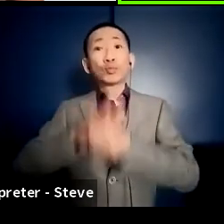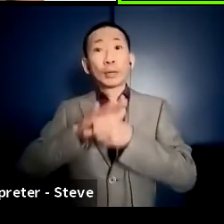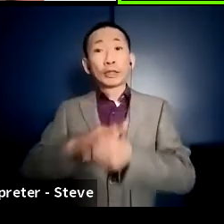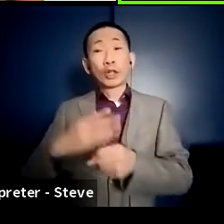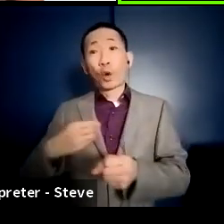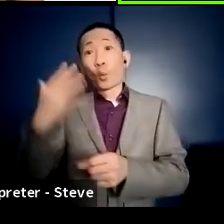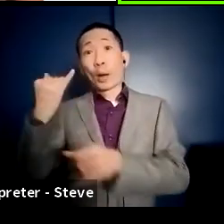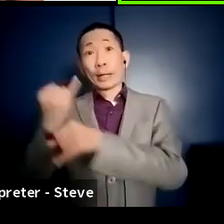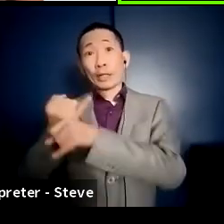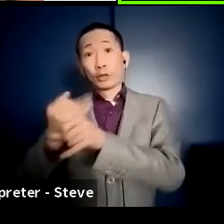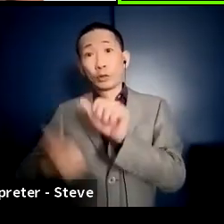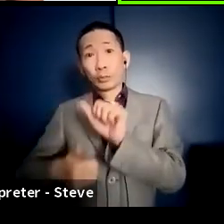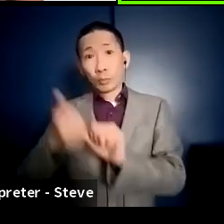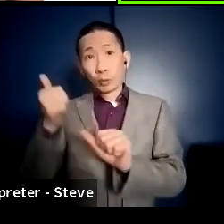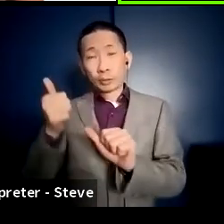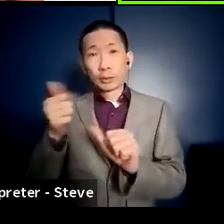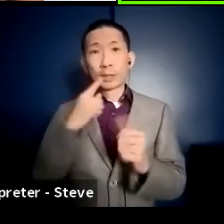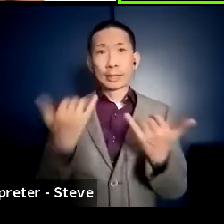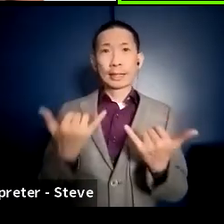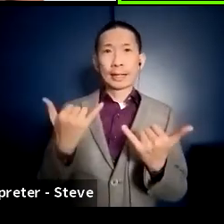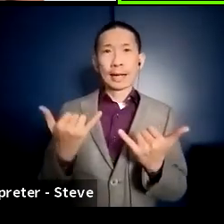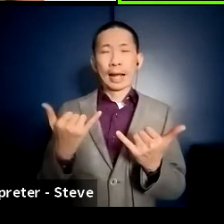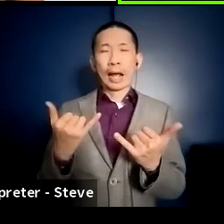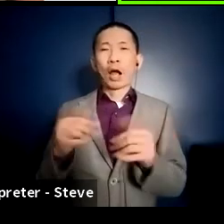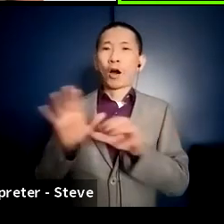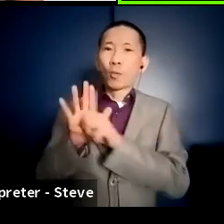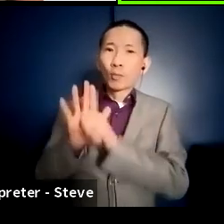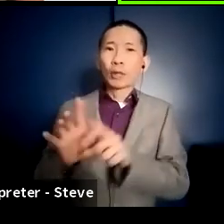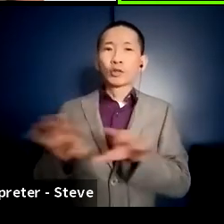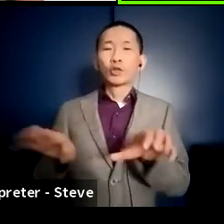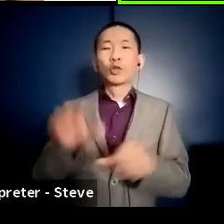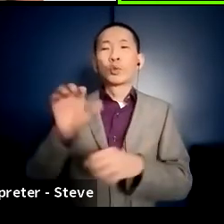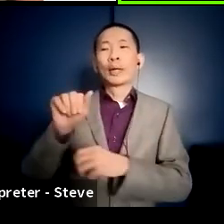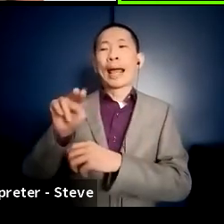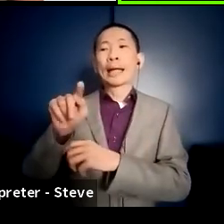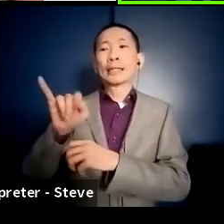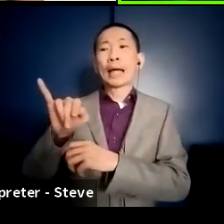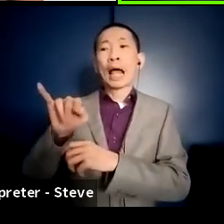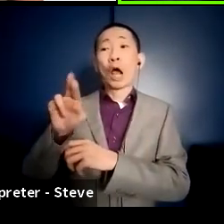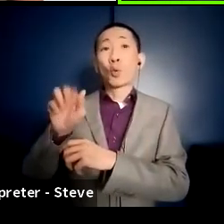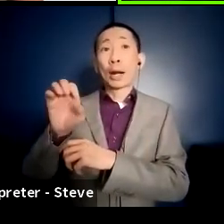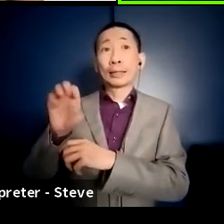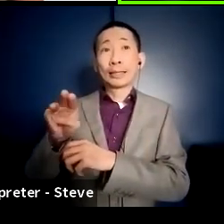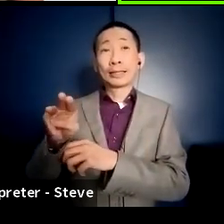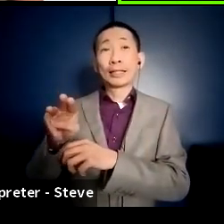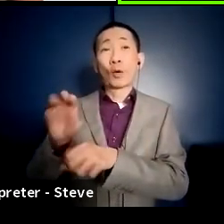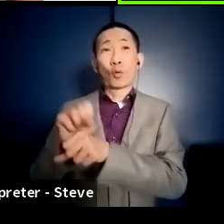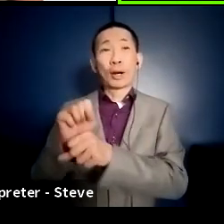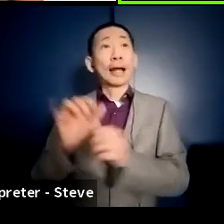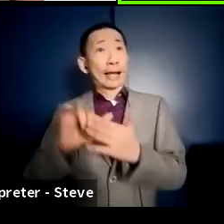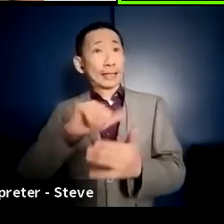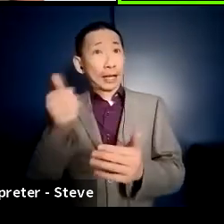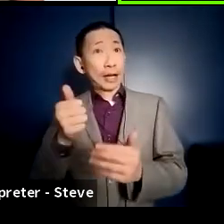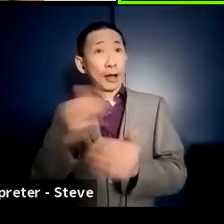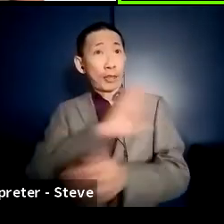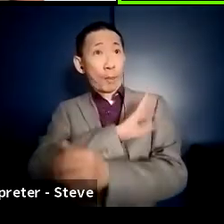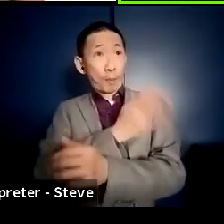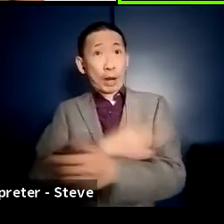institutions especially are under to do anti-racism work. So another card we got in our deck is